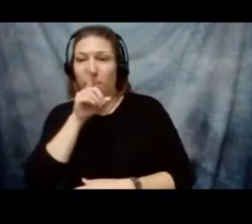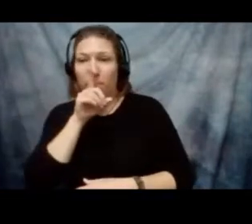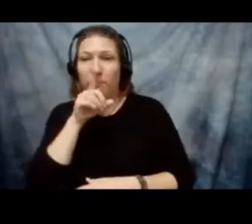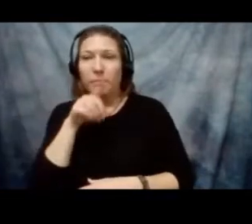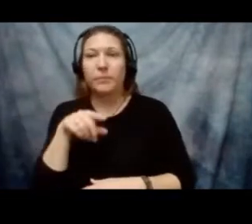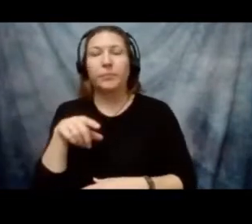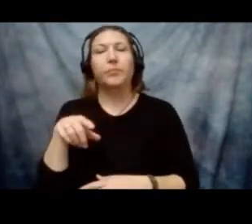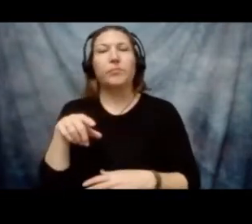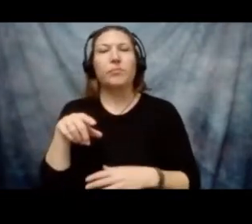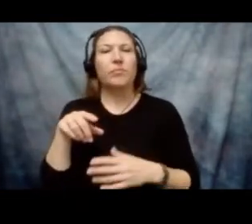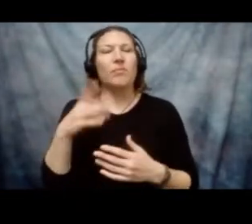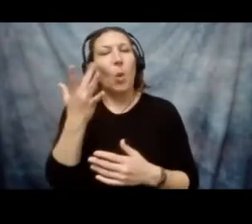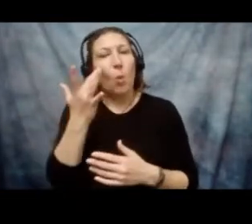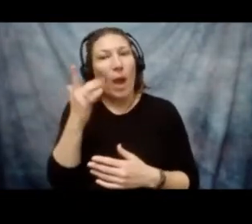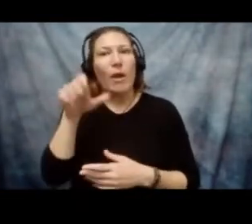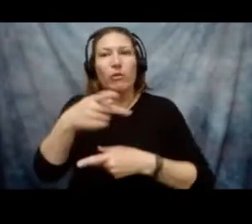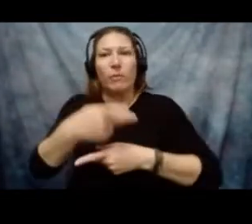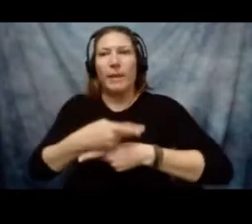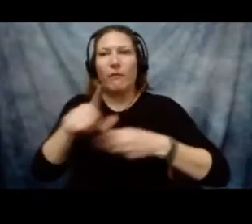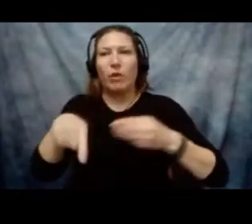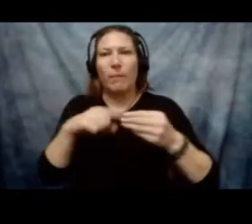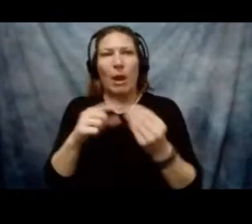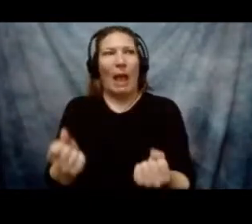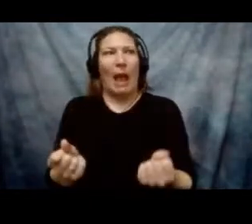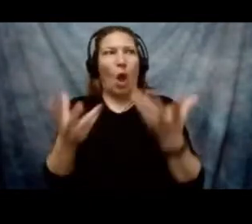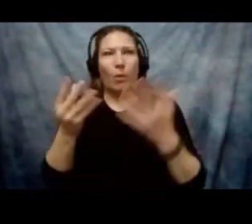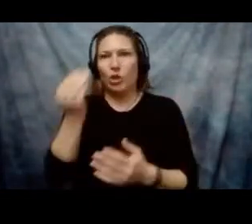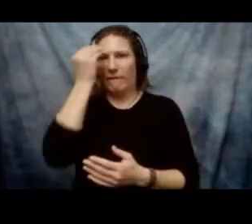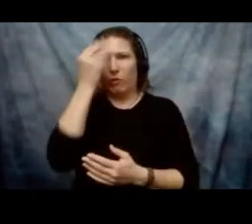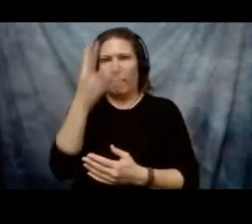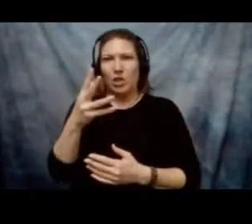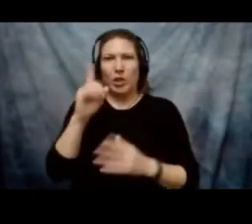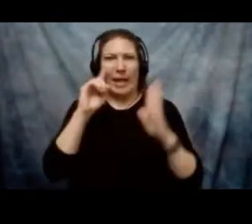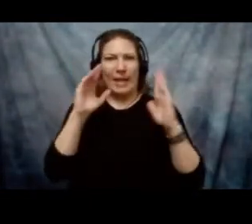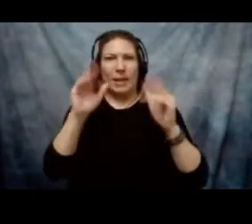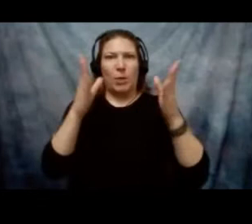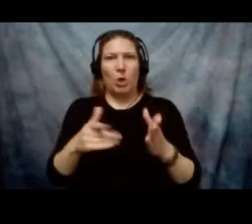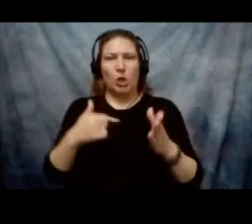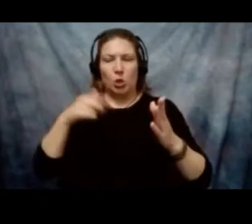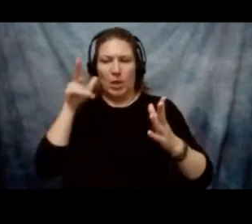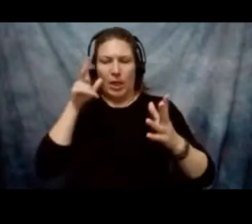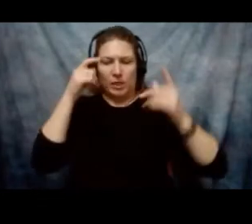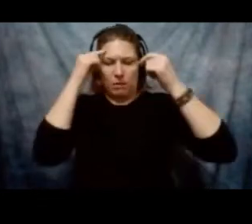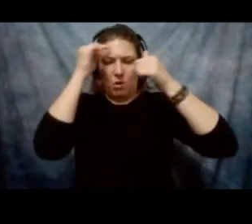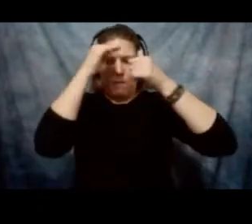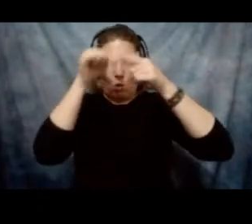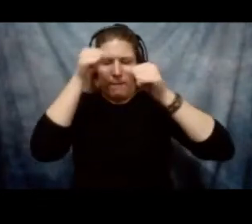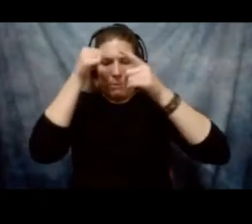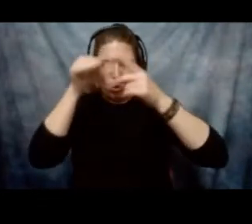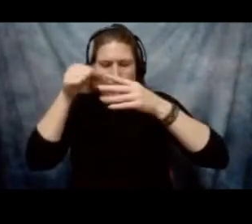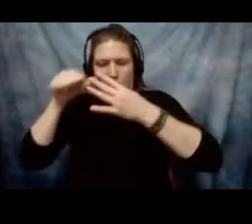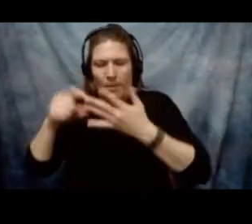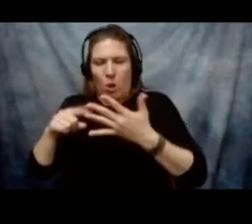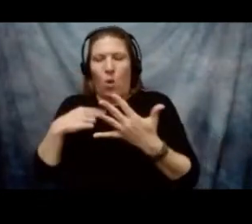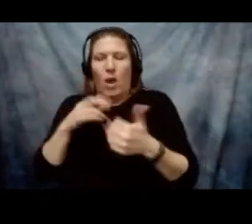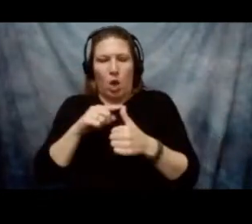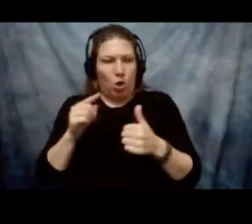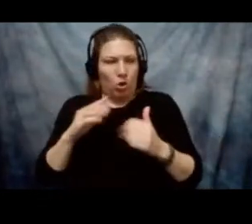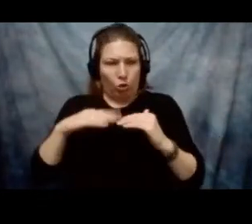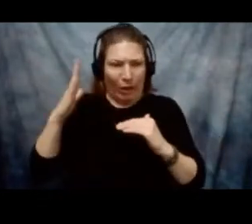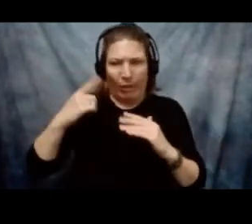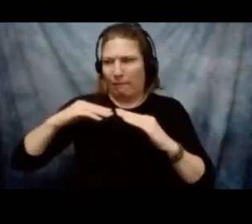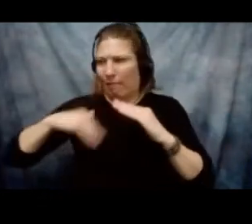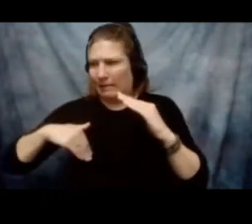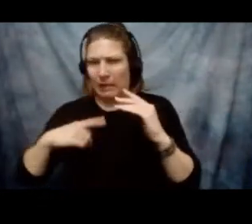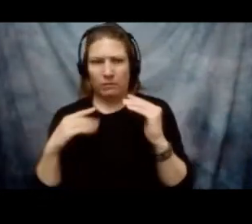load. Because if I go through and in that audio say, your options include greater than, less than, between, equal to, text that contains,